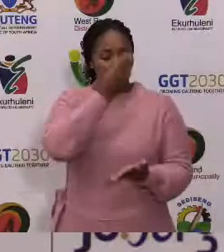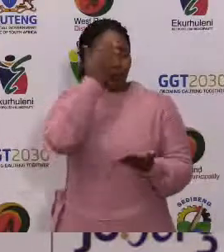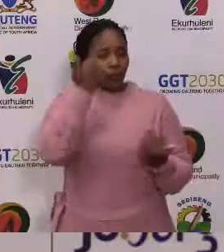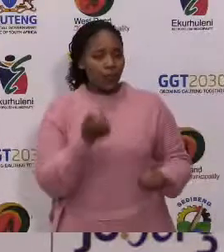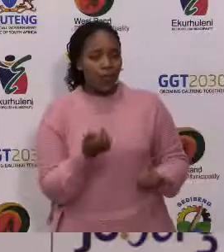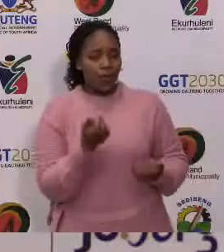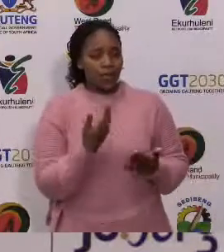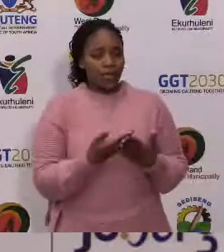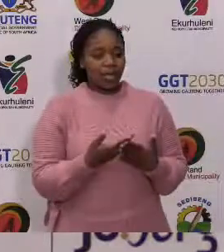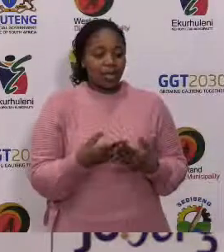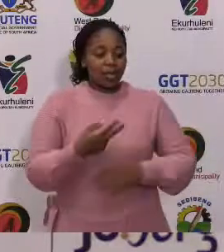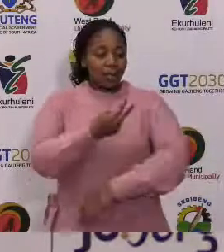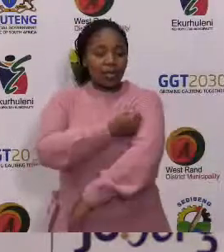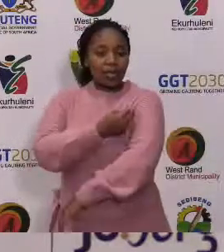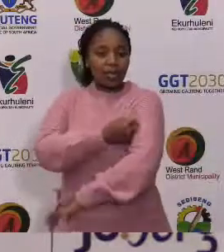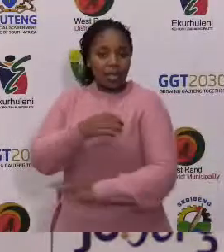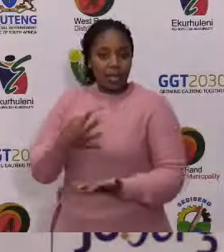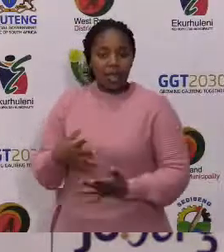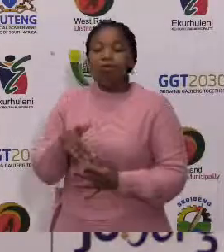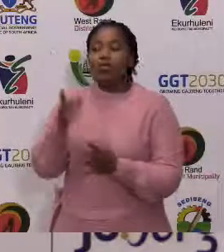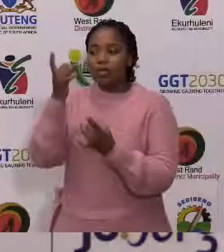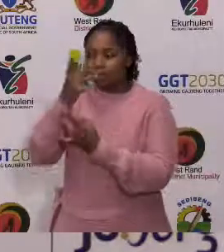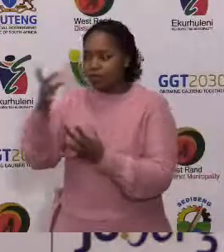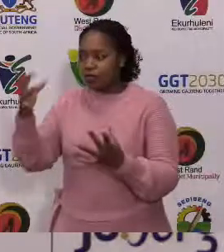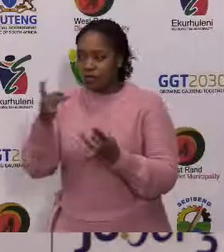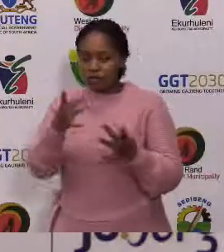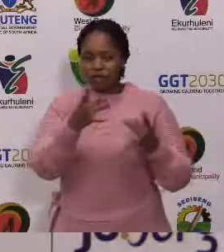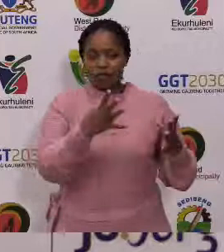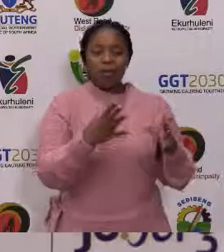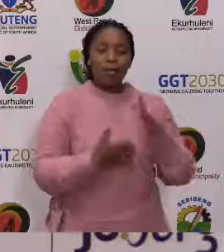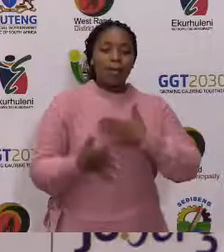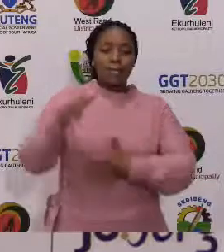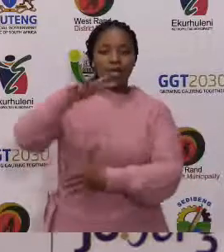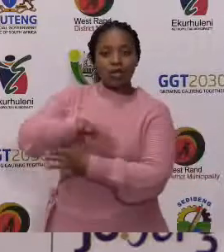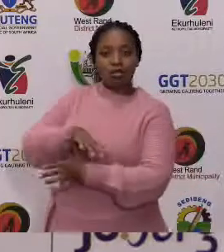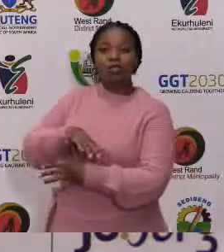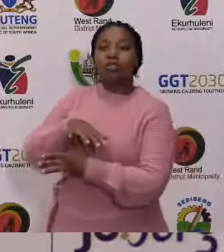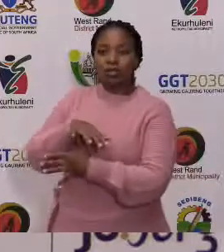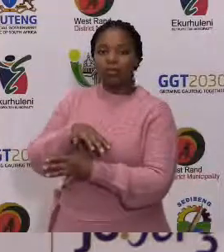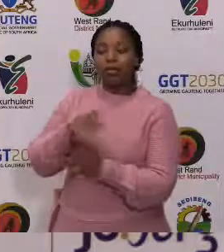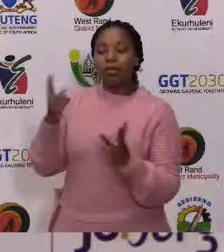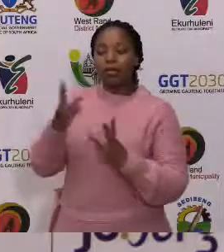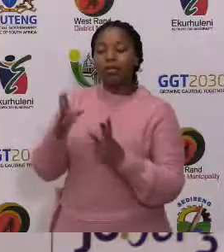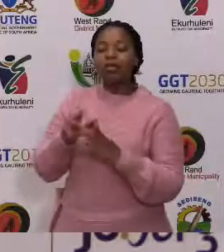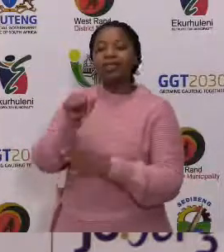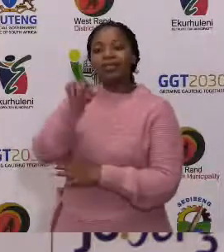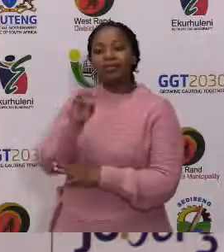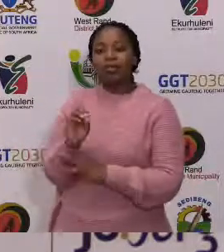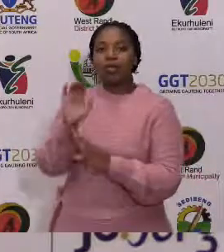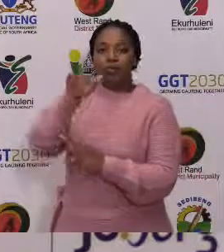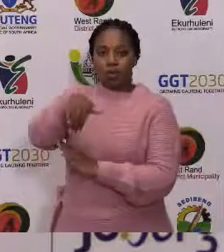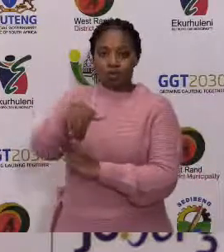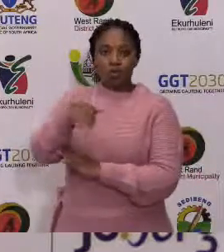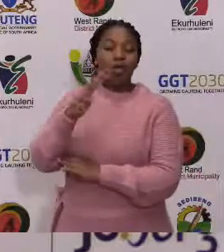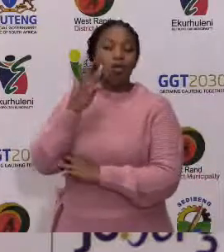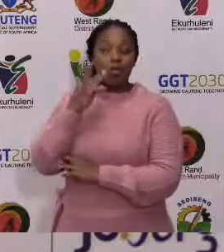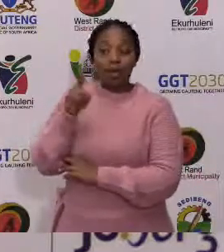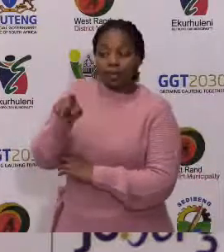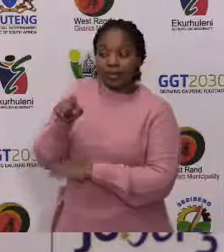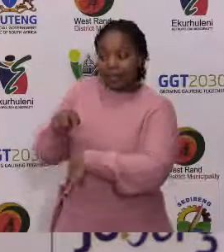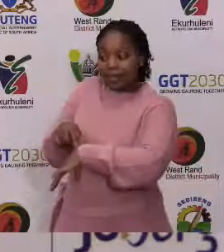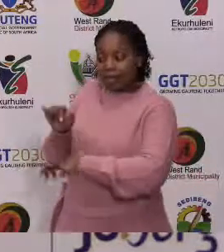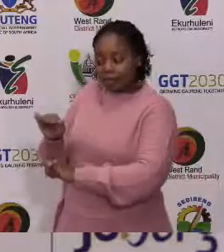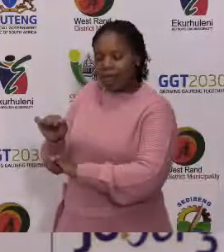to vaccinate. We do tell them, however, that priority is going to be given to those that are 60 and above. When their turn comes, they will